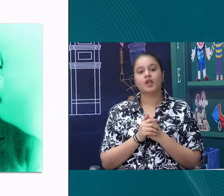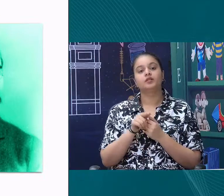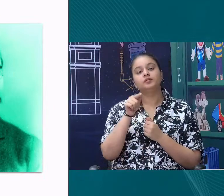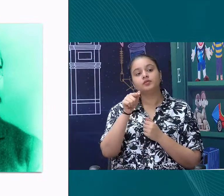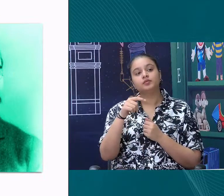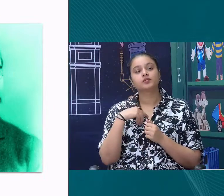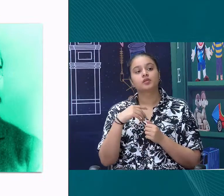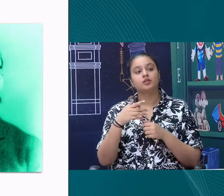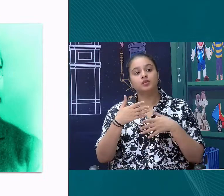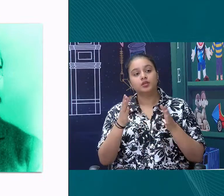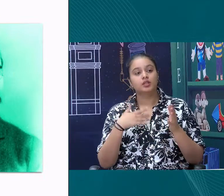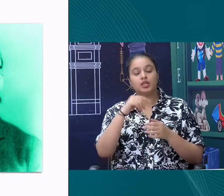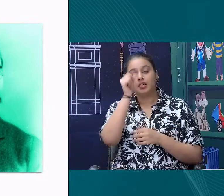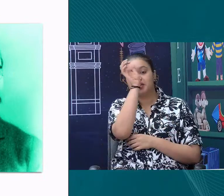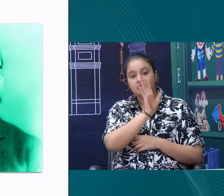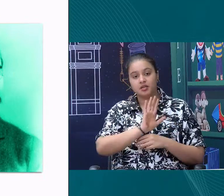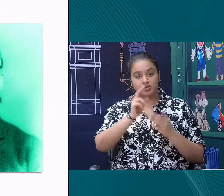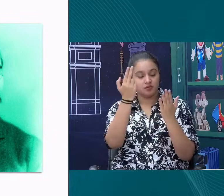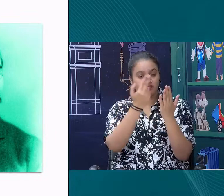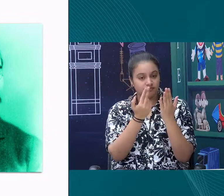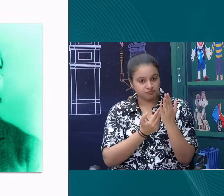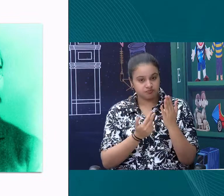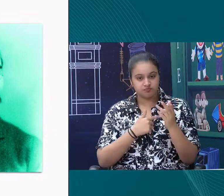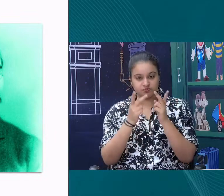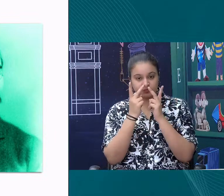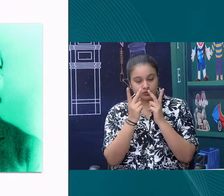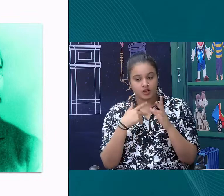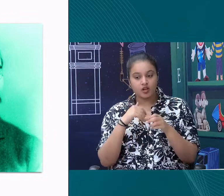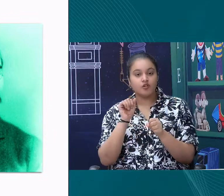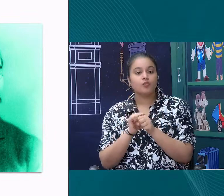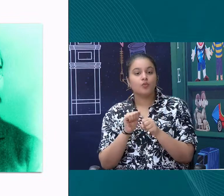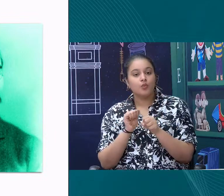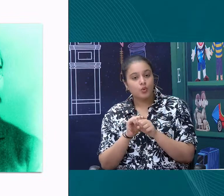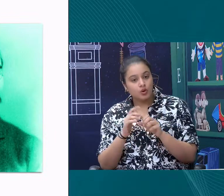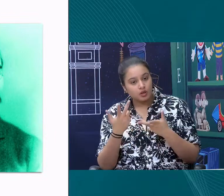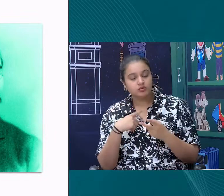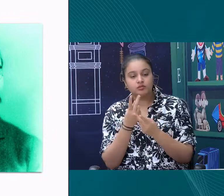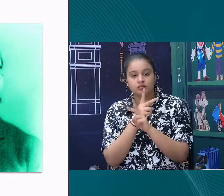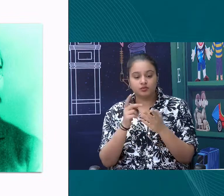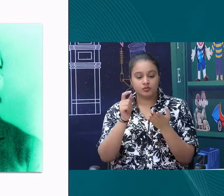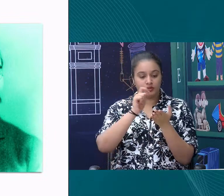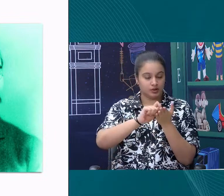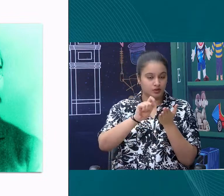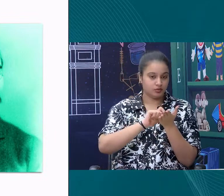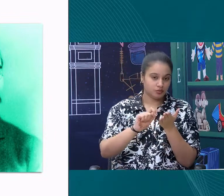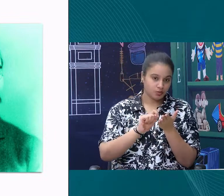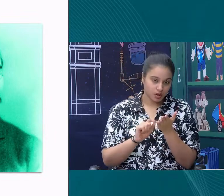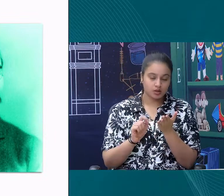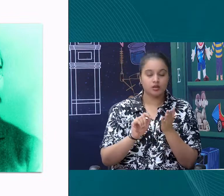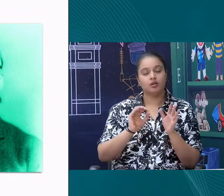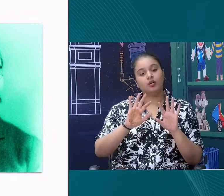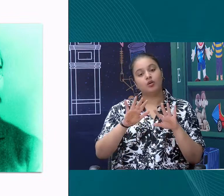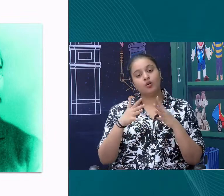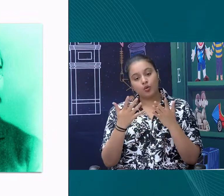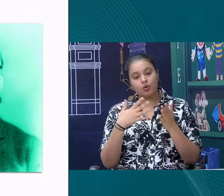He was exposed to Indian art at a very young age, and he has worked as a journalist and a writer in India. Wow. He has published a